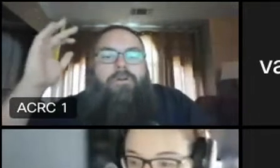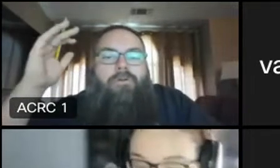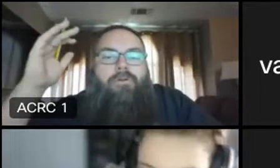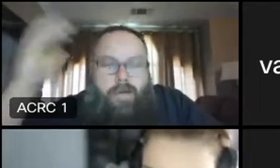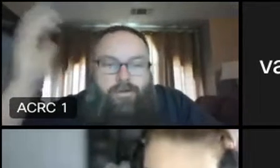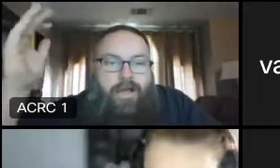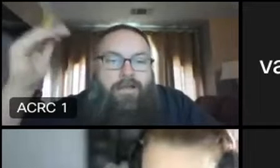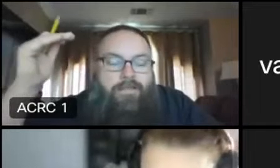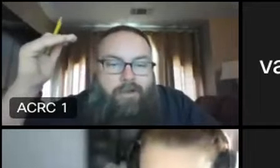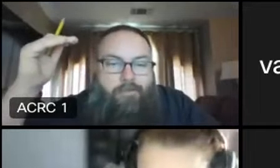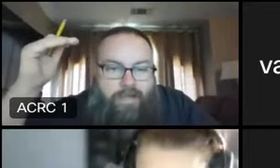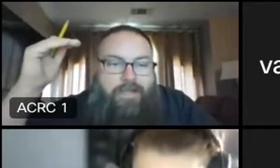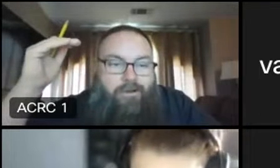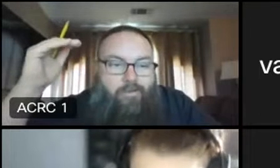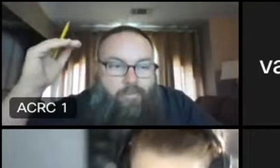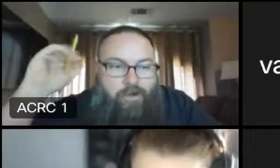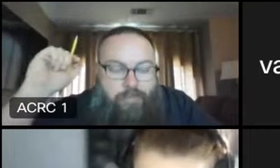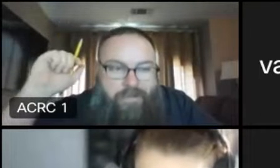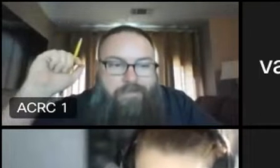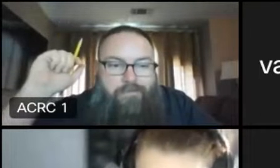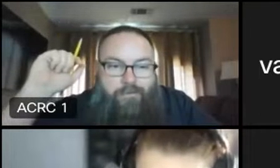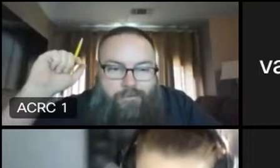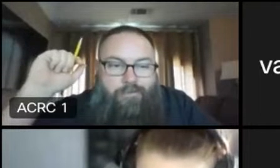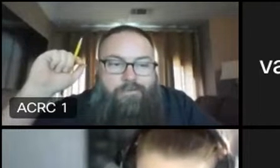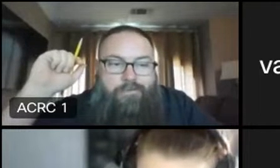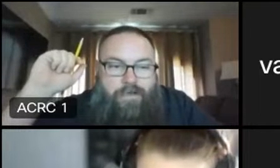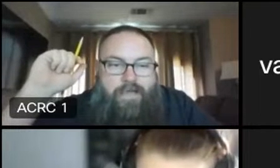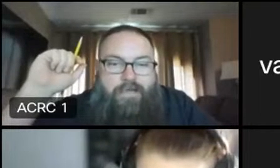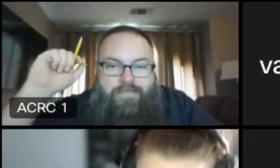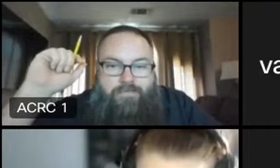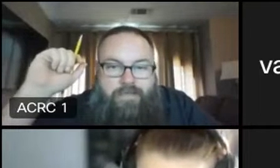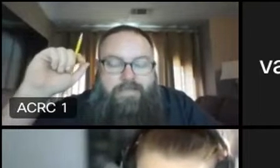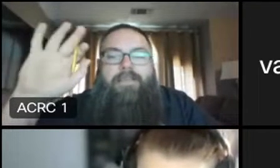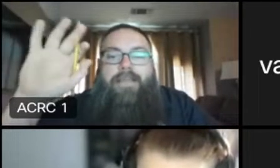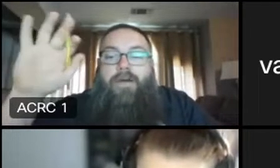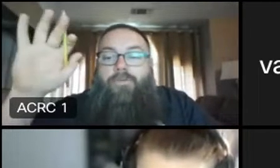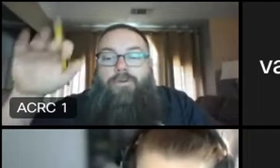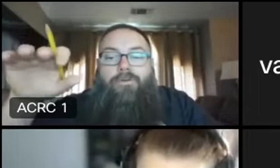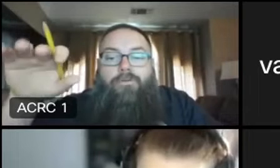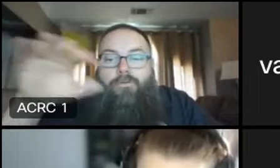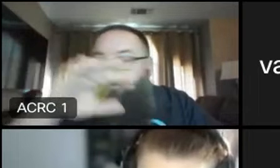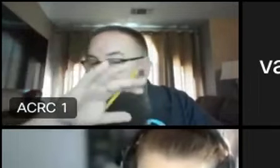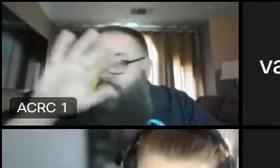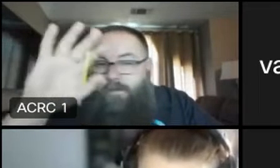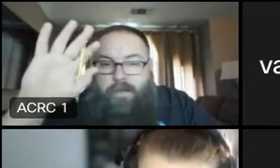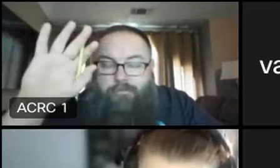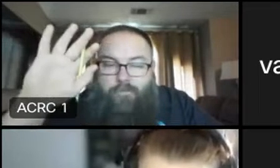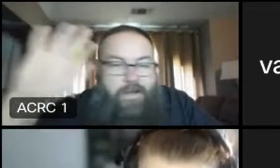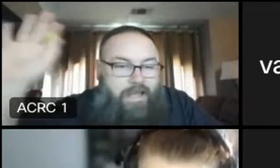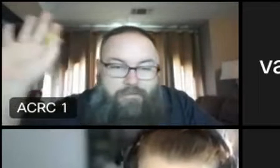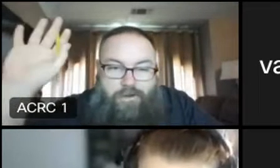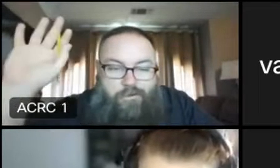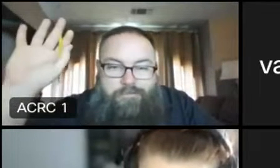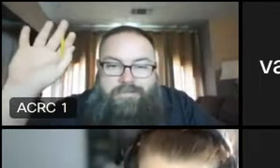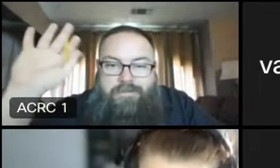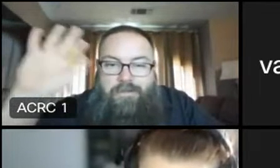know whether or not they are planning on reopening for full 5 days a week. Now, we're